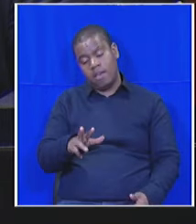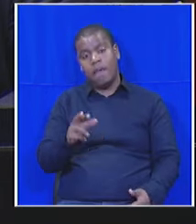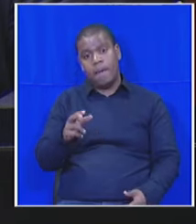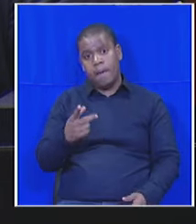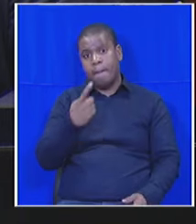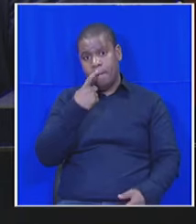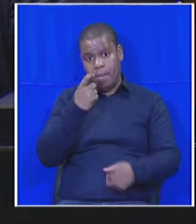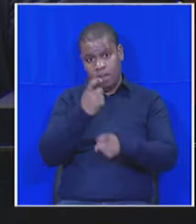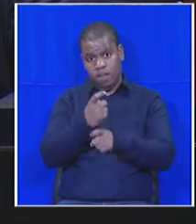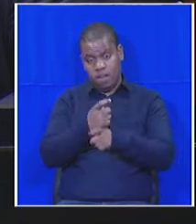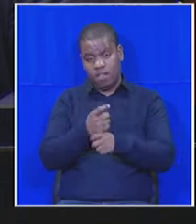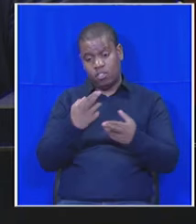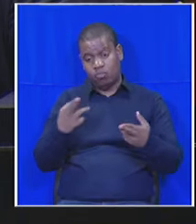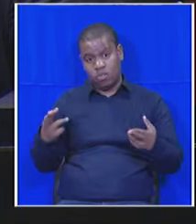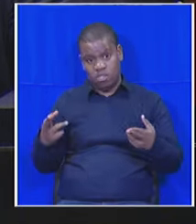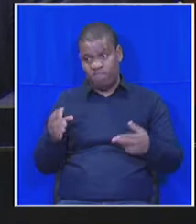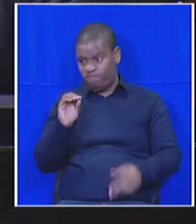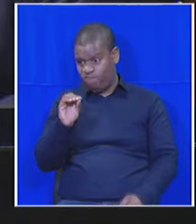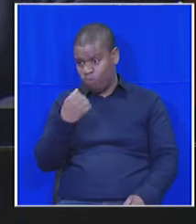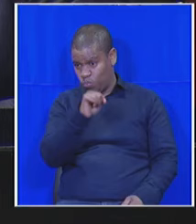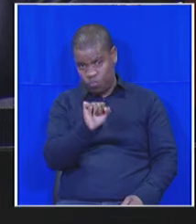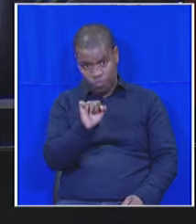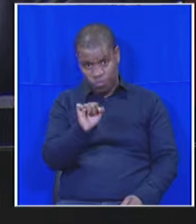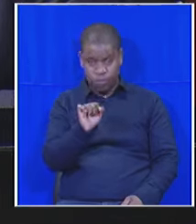there any objections?